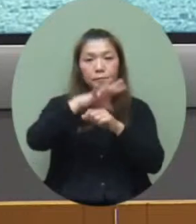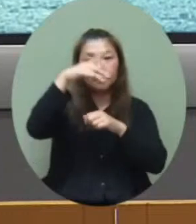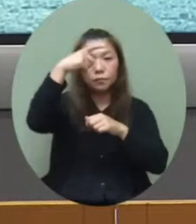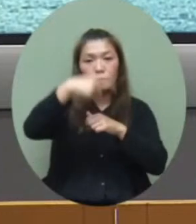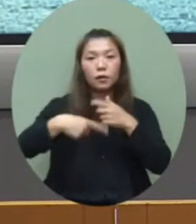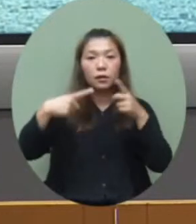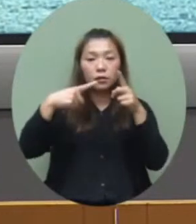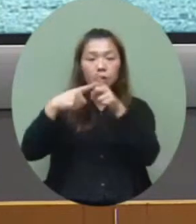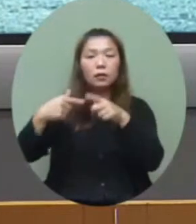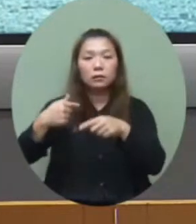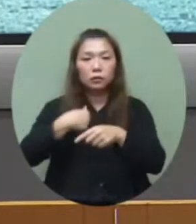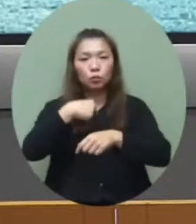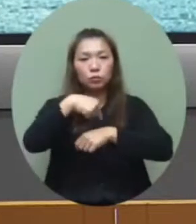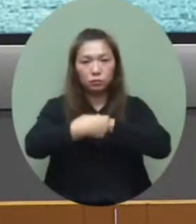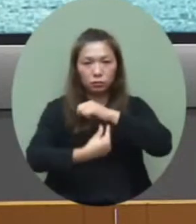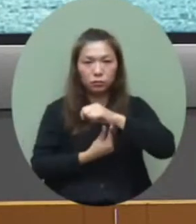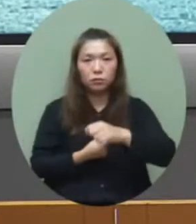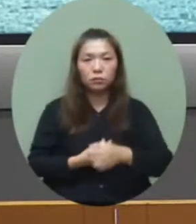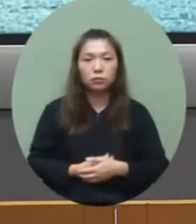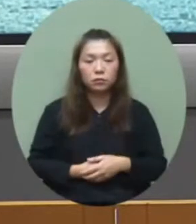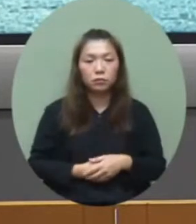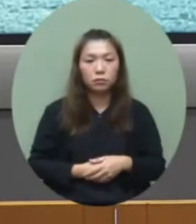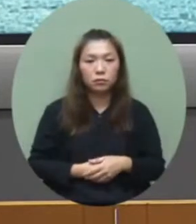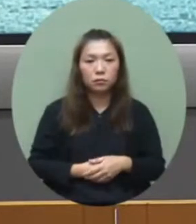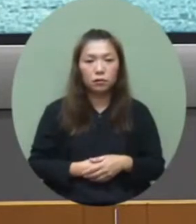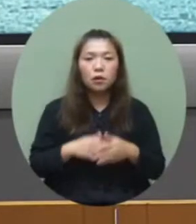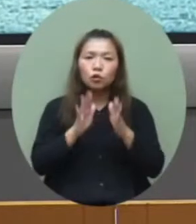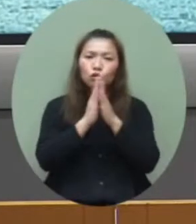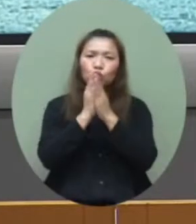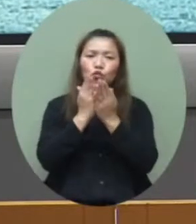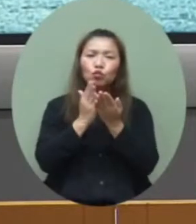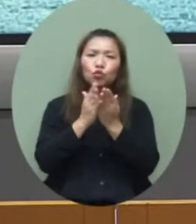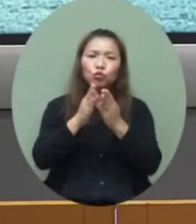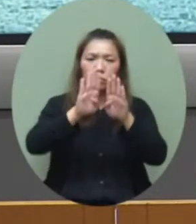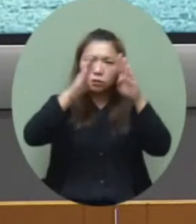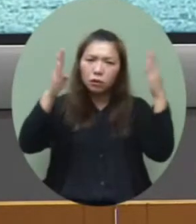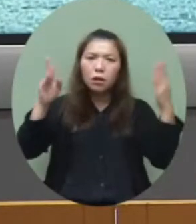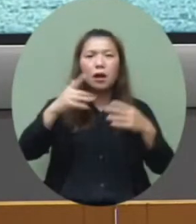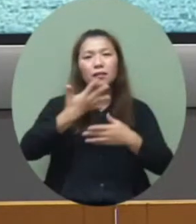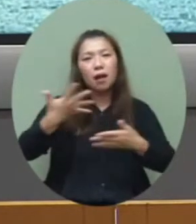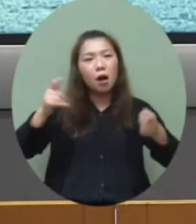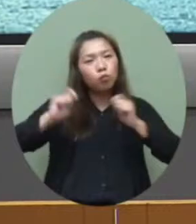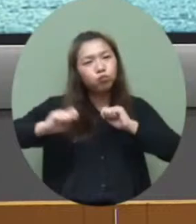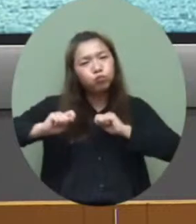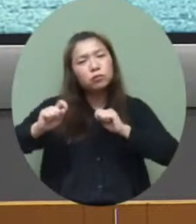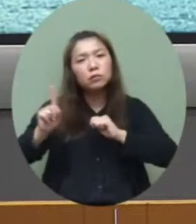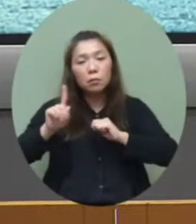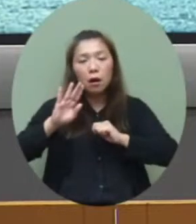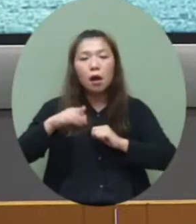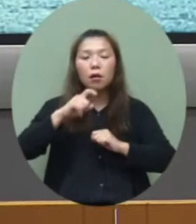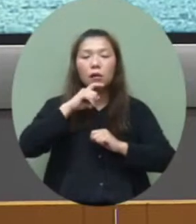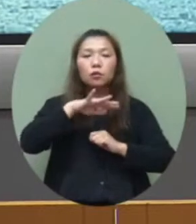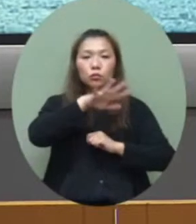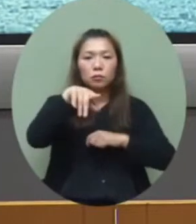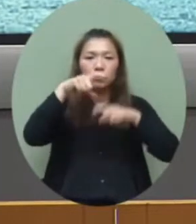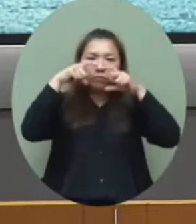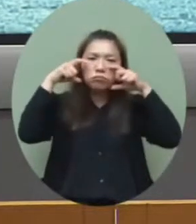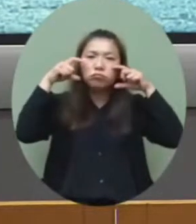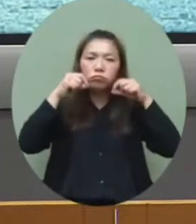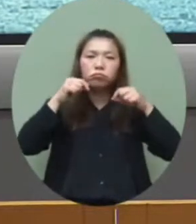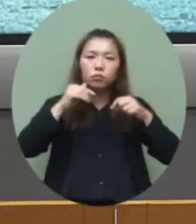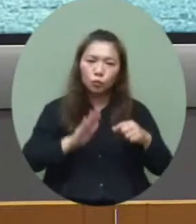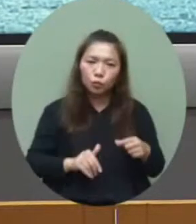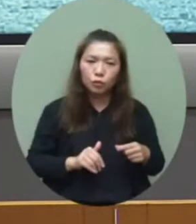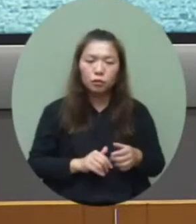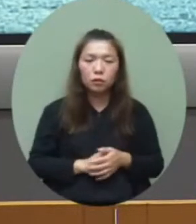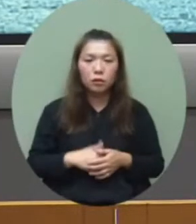figures. As far as I know, confinees are required to wear electronic wristbands. For major